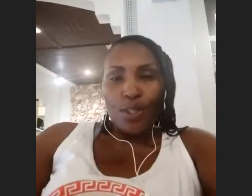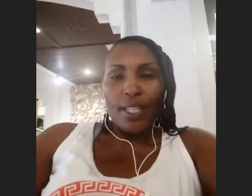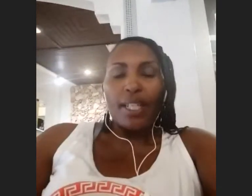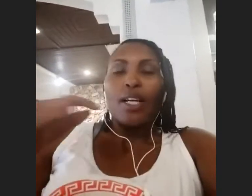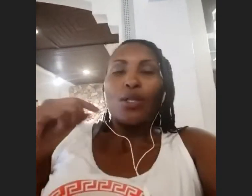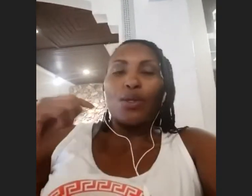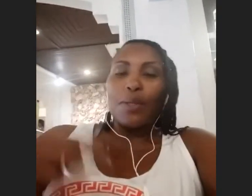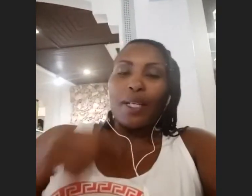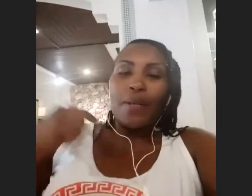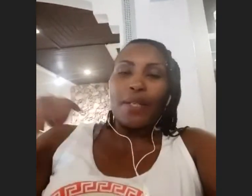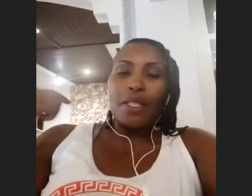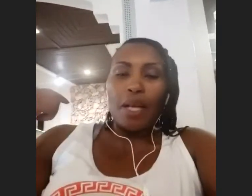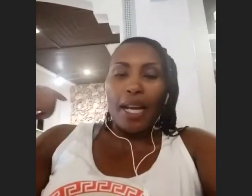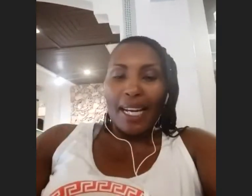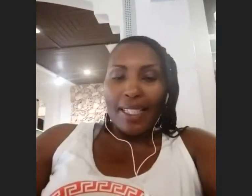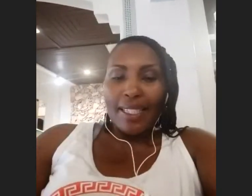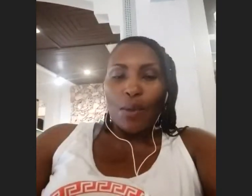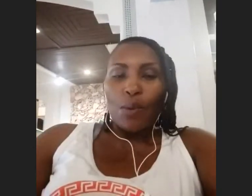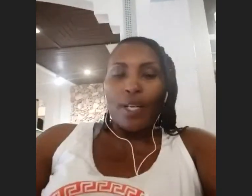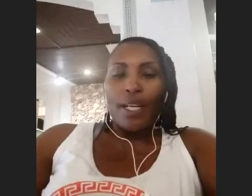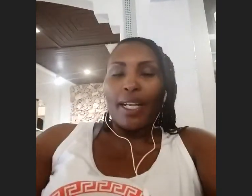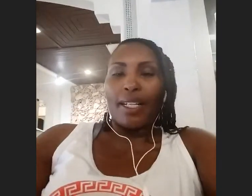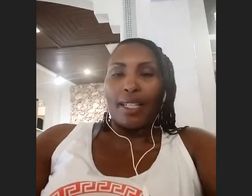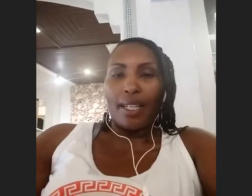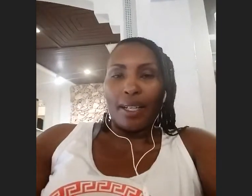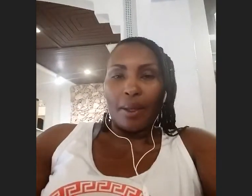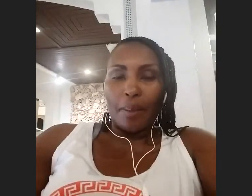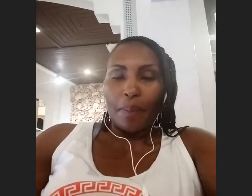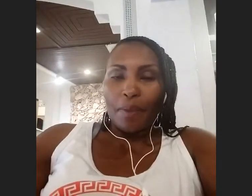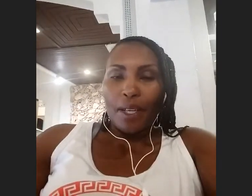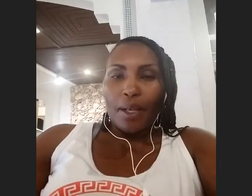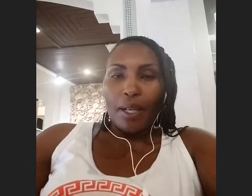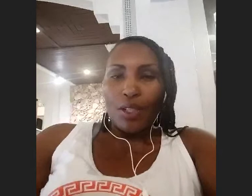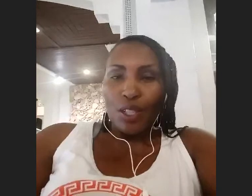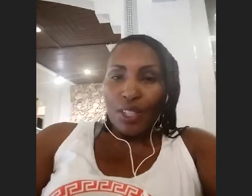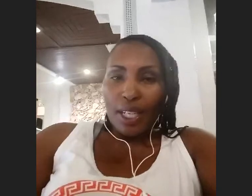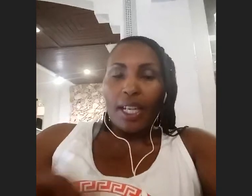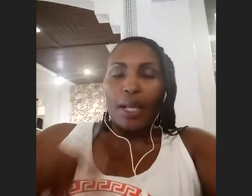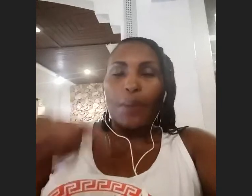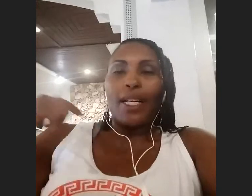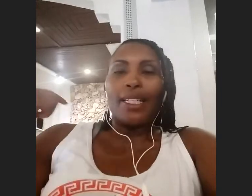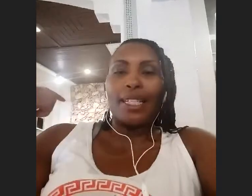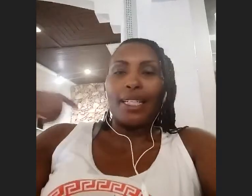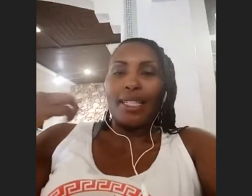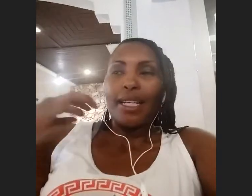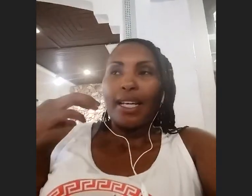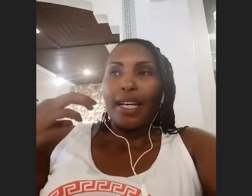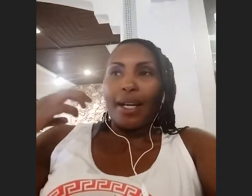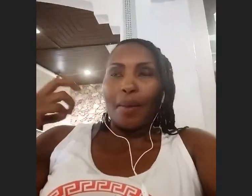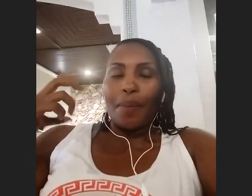your children so that we can raise lesser wounded children, and we can